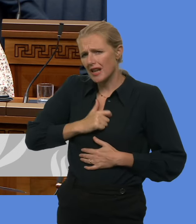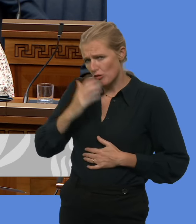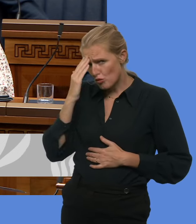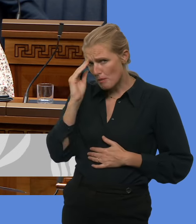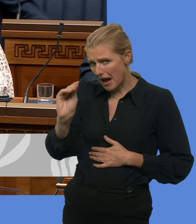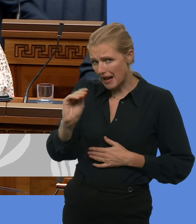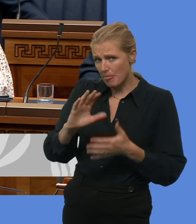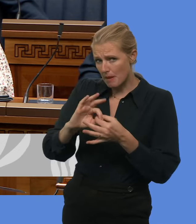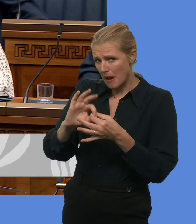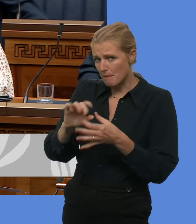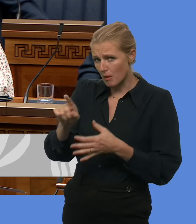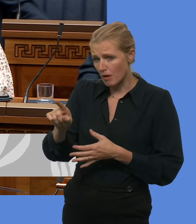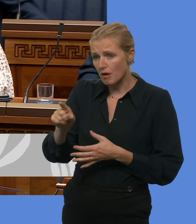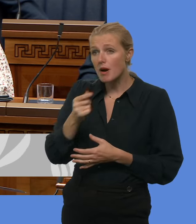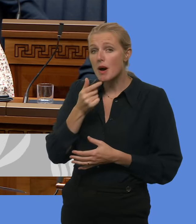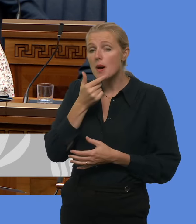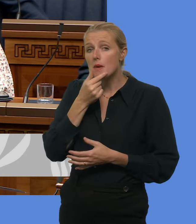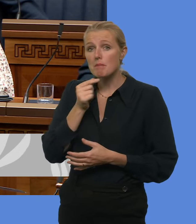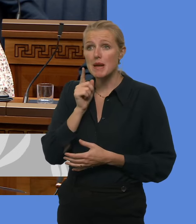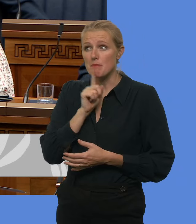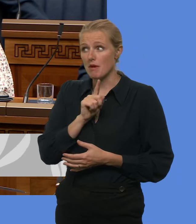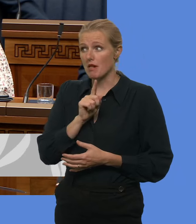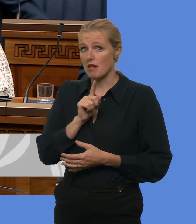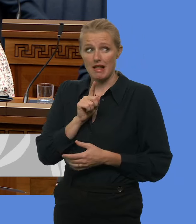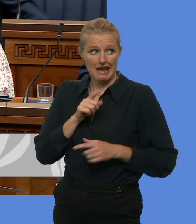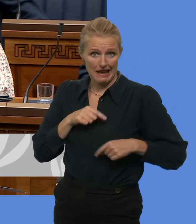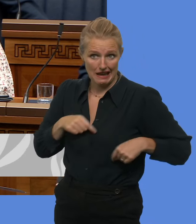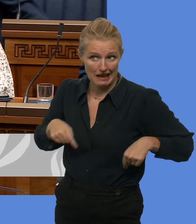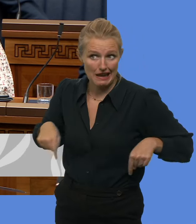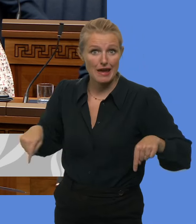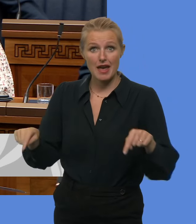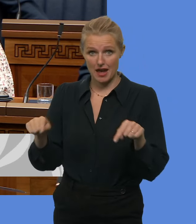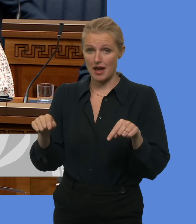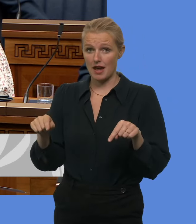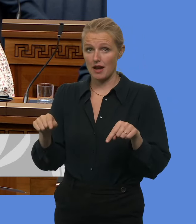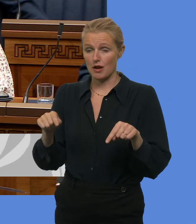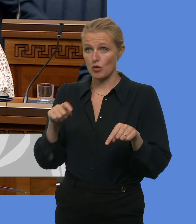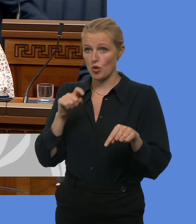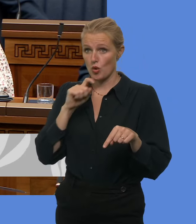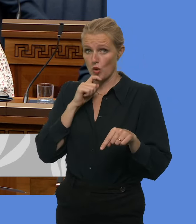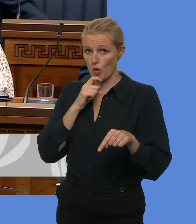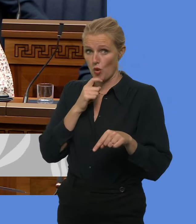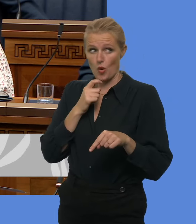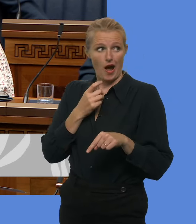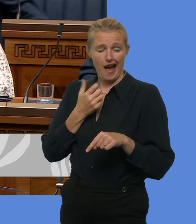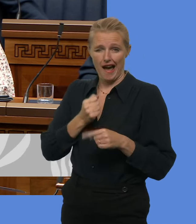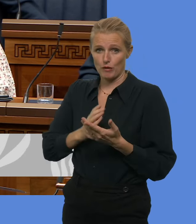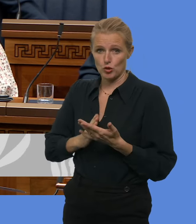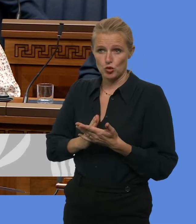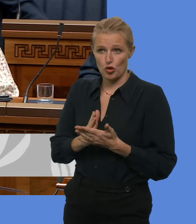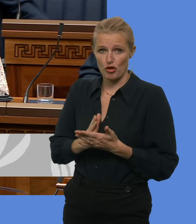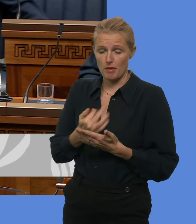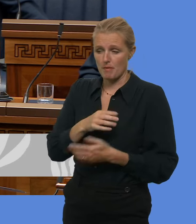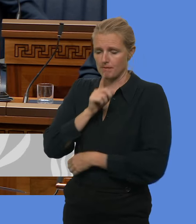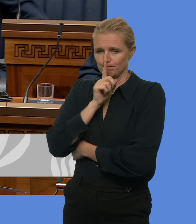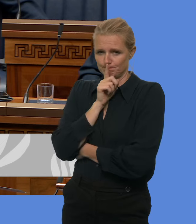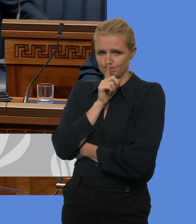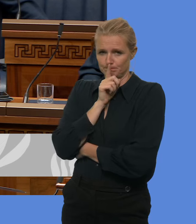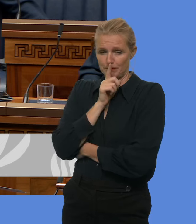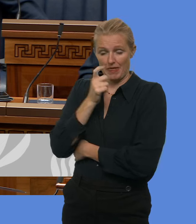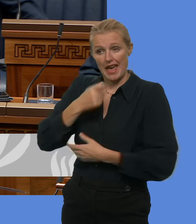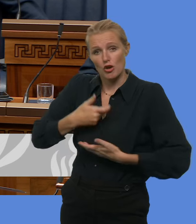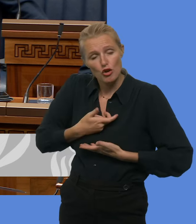that there are people, not least those sitting in this room, that have truth that they could give to victims and survivors,